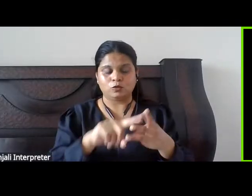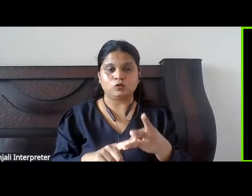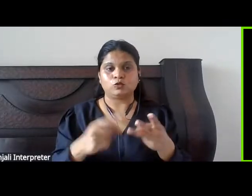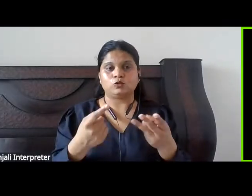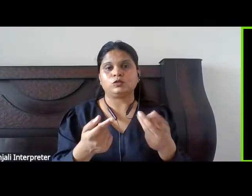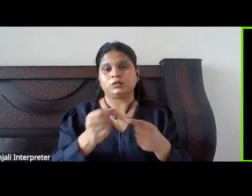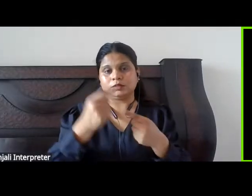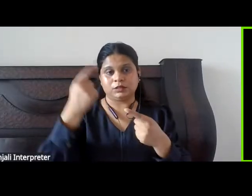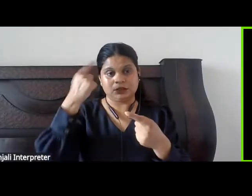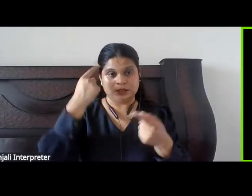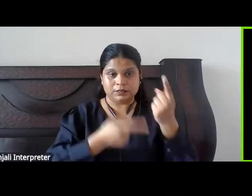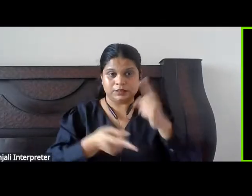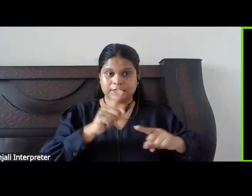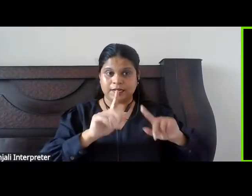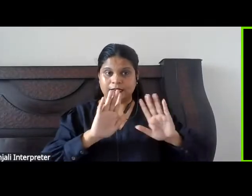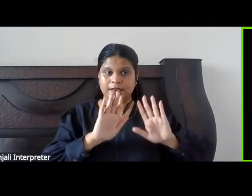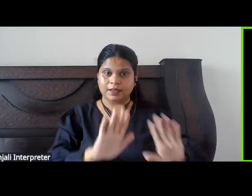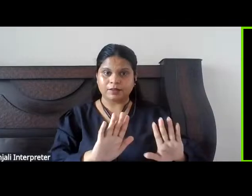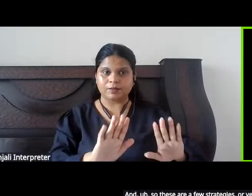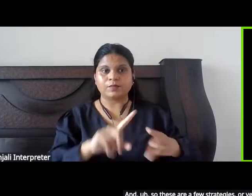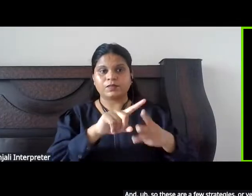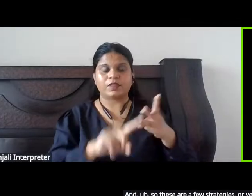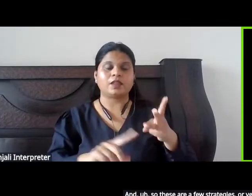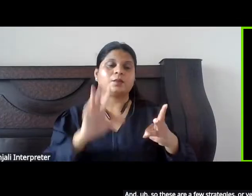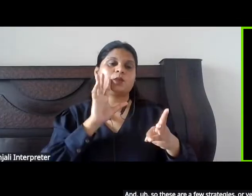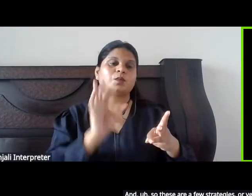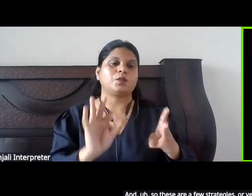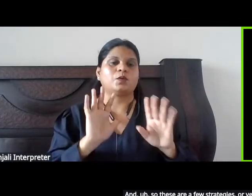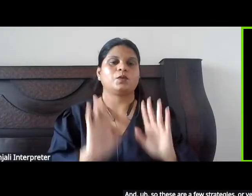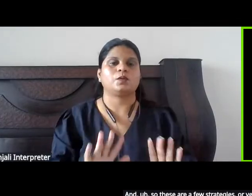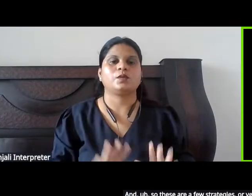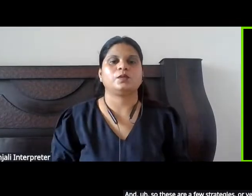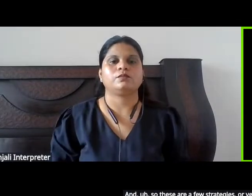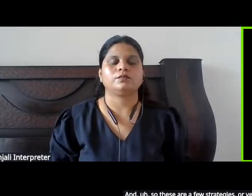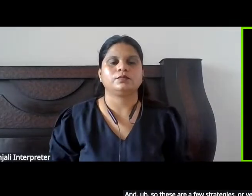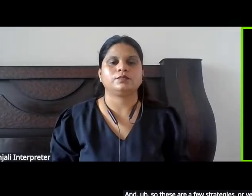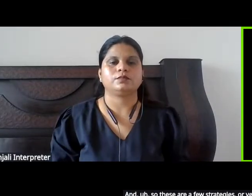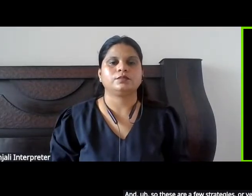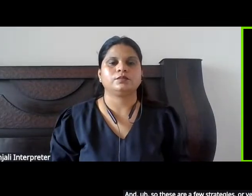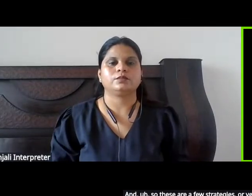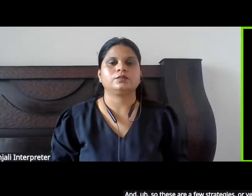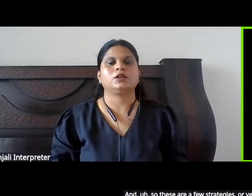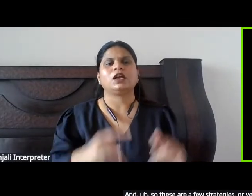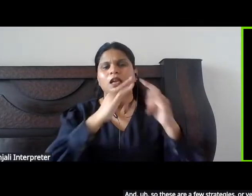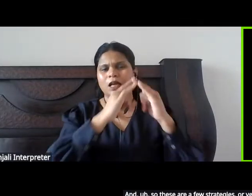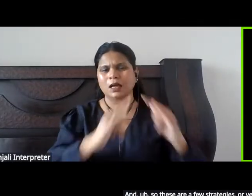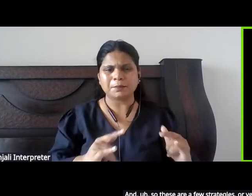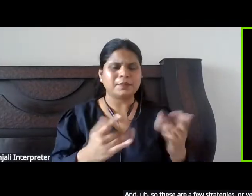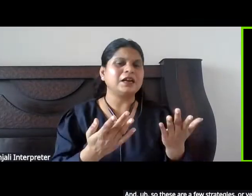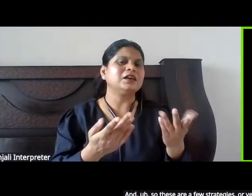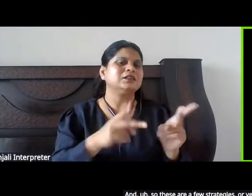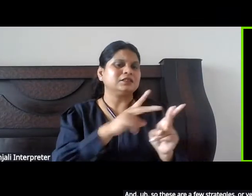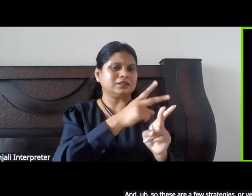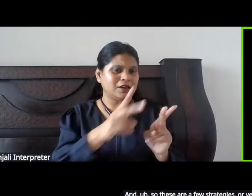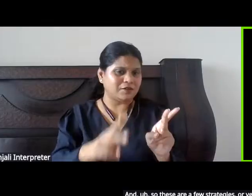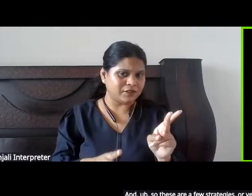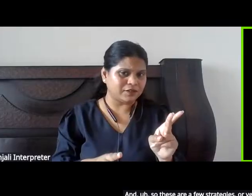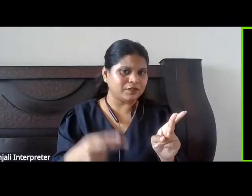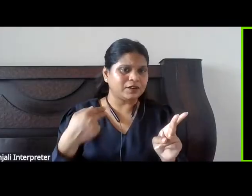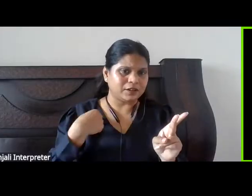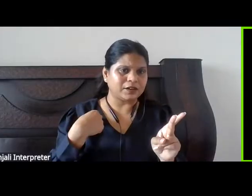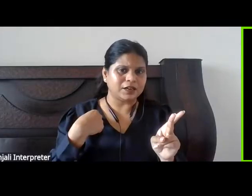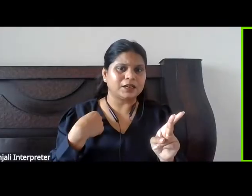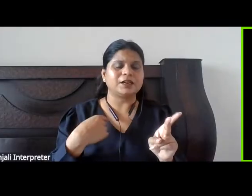very important things which we need to do. And as strategies, we have to build up campaigns, and we have to keep pushing the